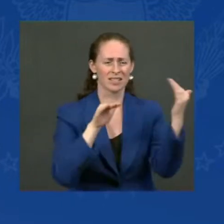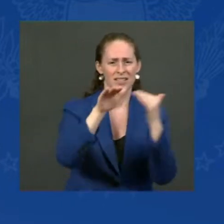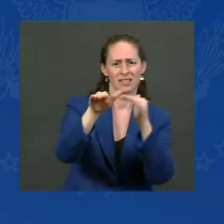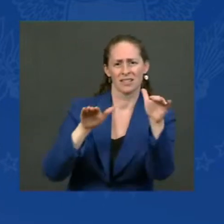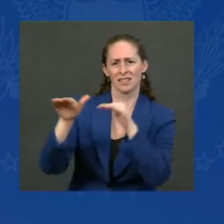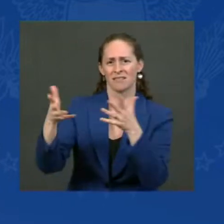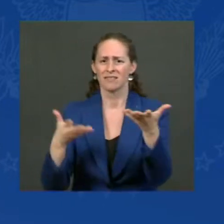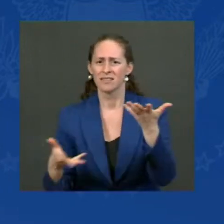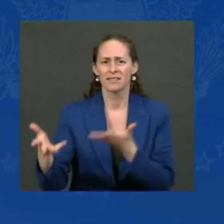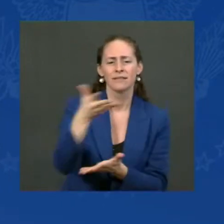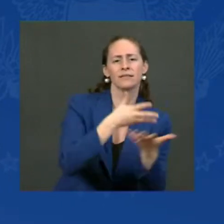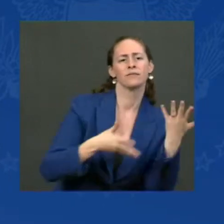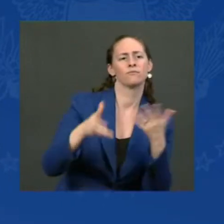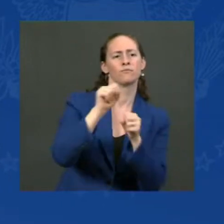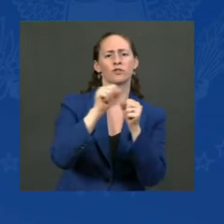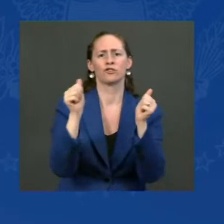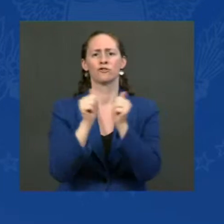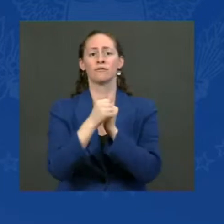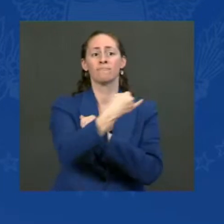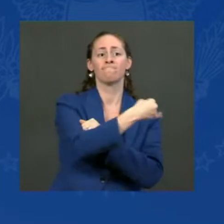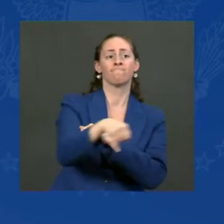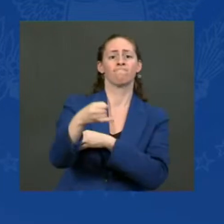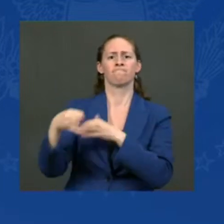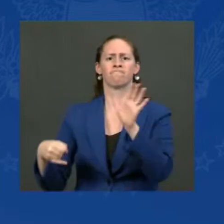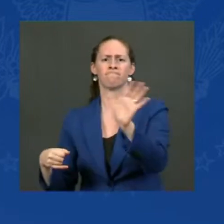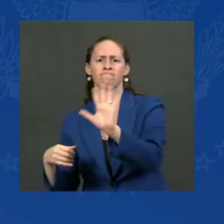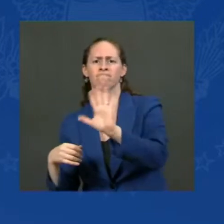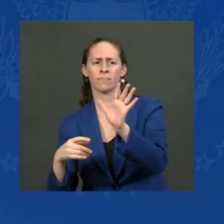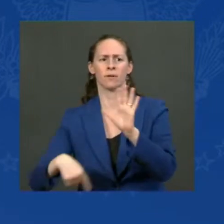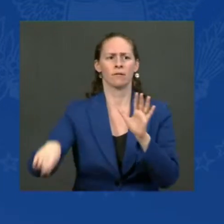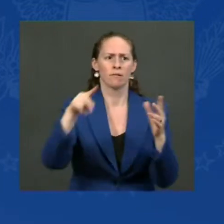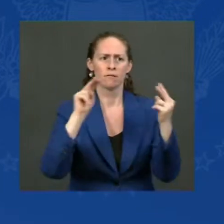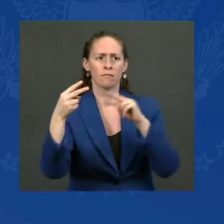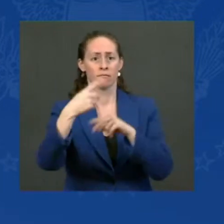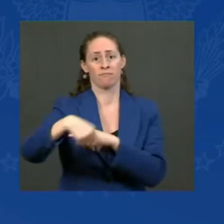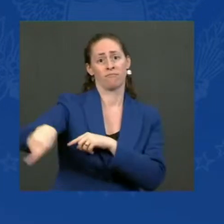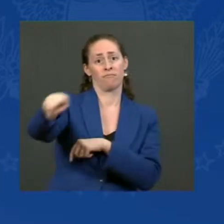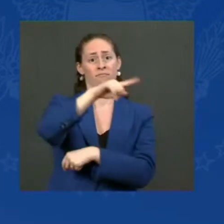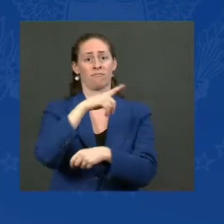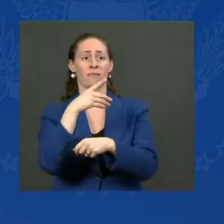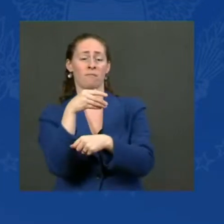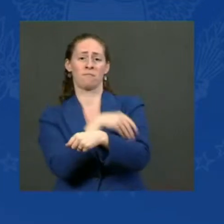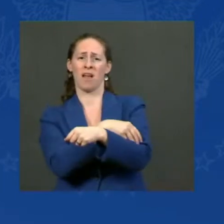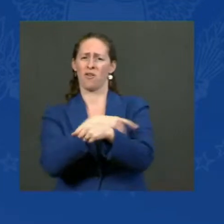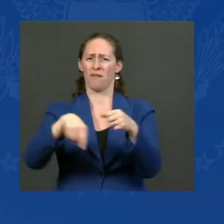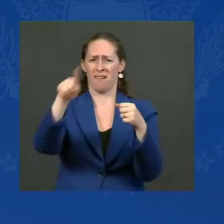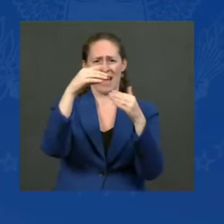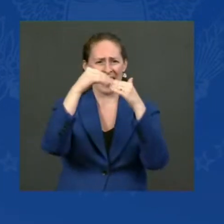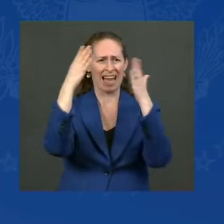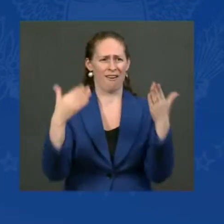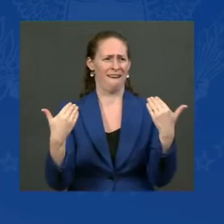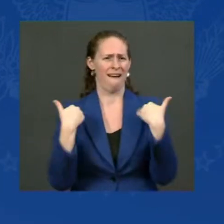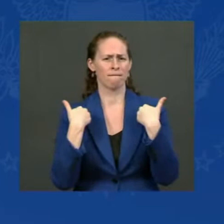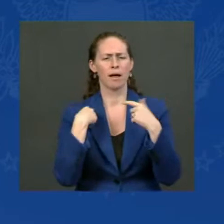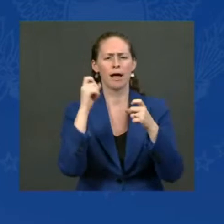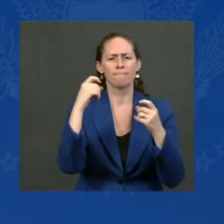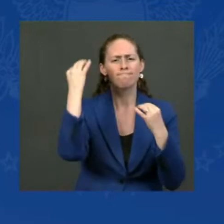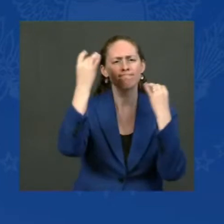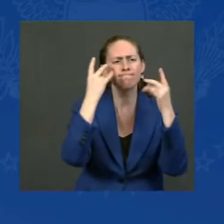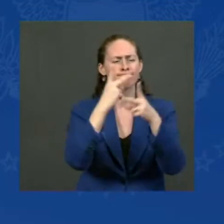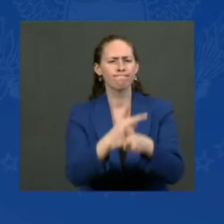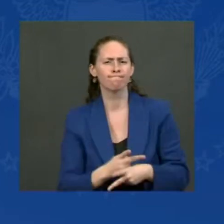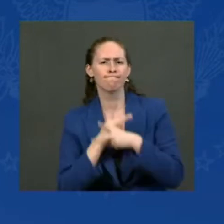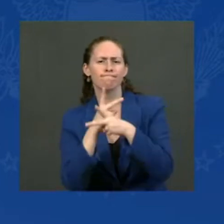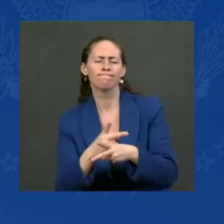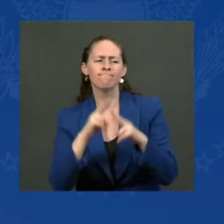All of the major powers of the world have a duty, in my view, to carefully manage their relationships so they do